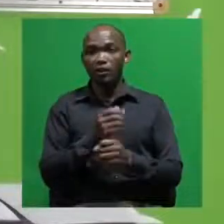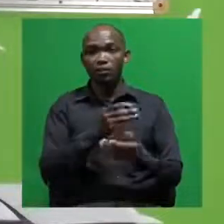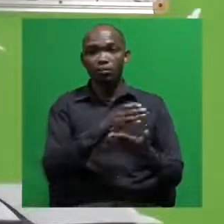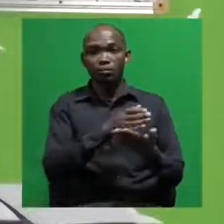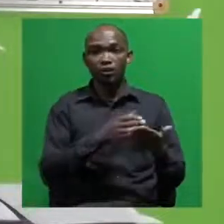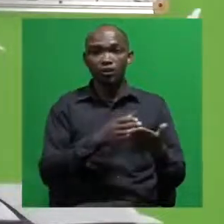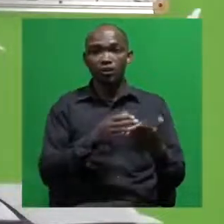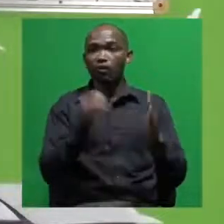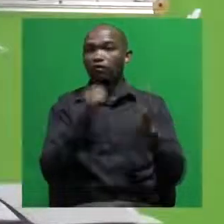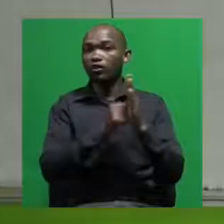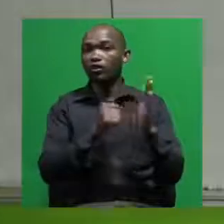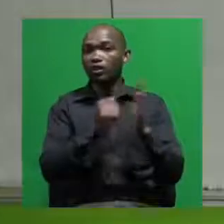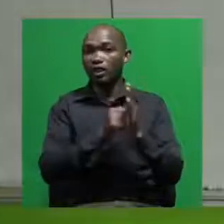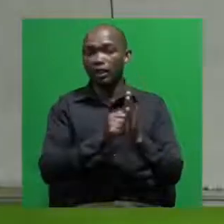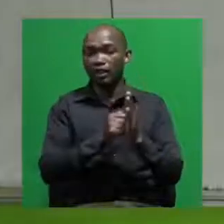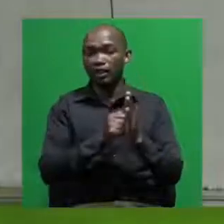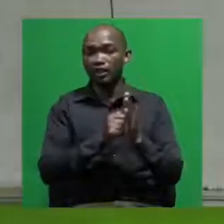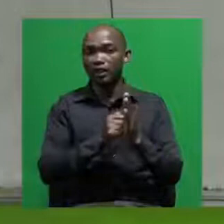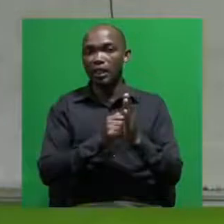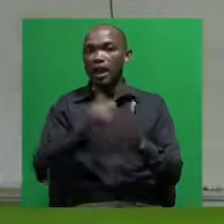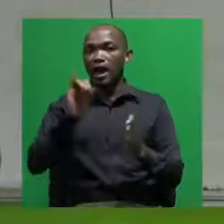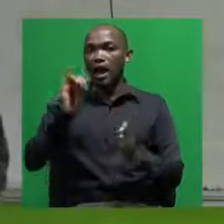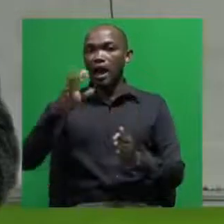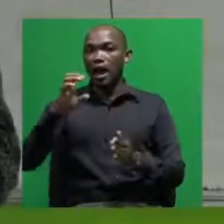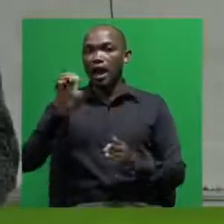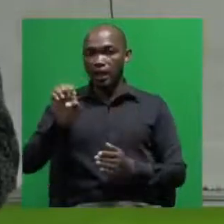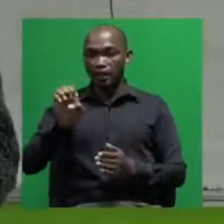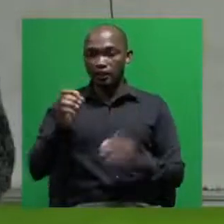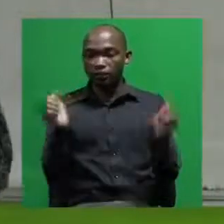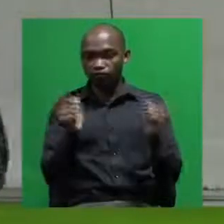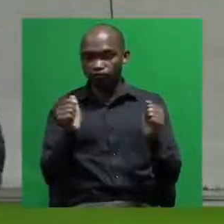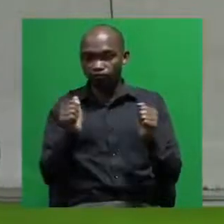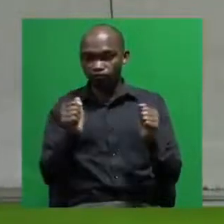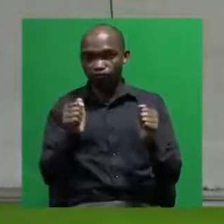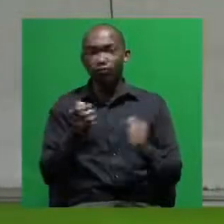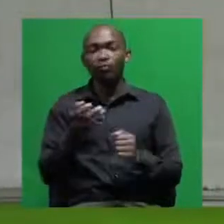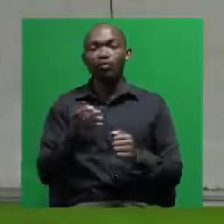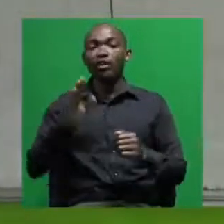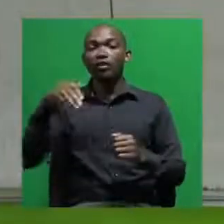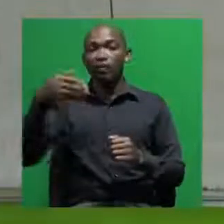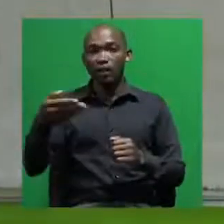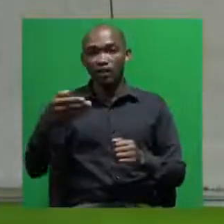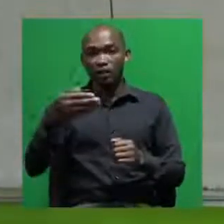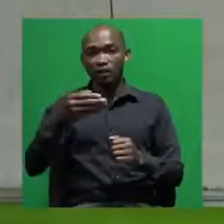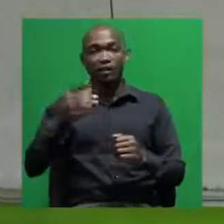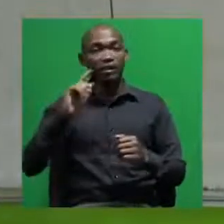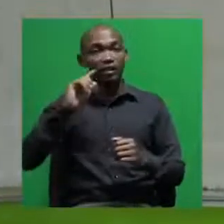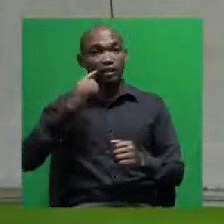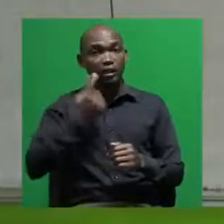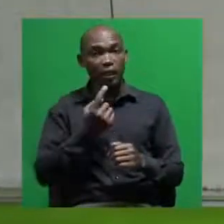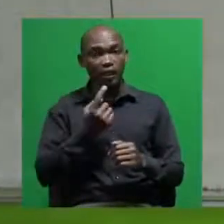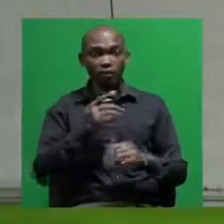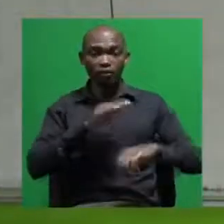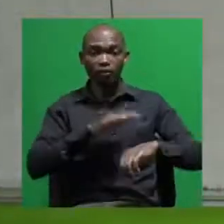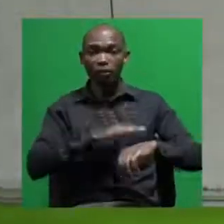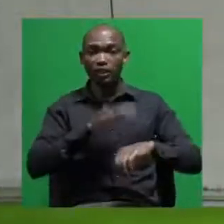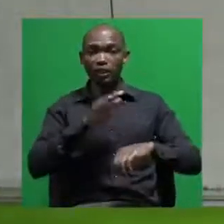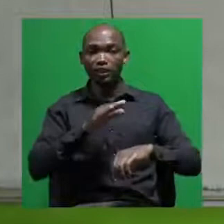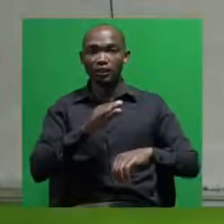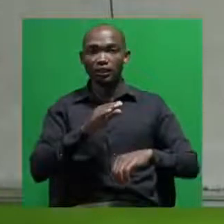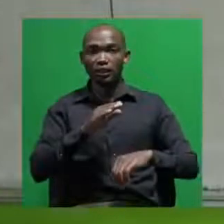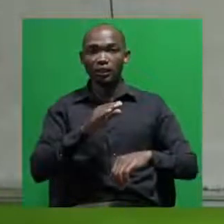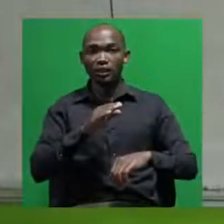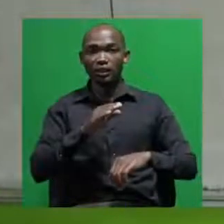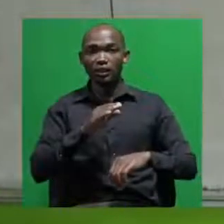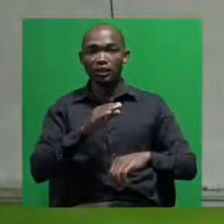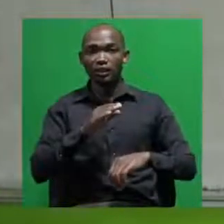sense of touching, then try to touch the ice and try to feel. After that,